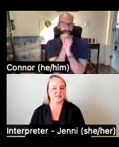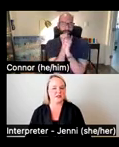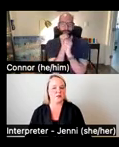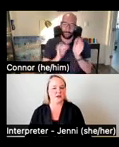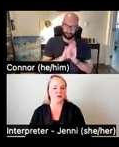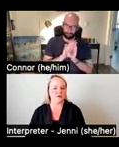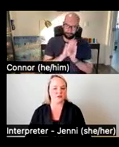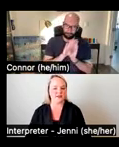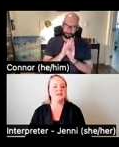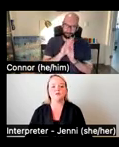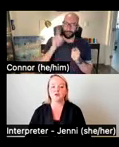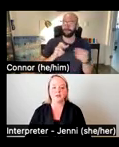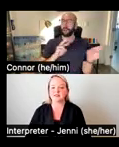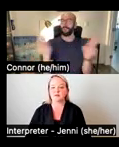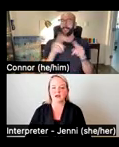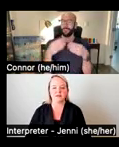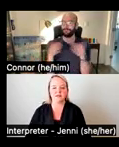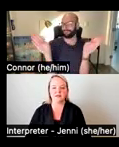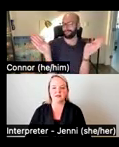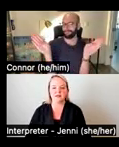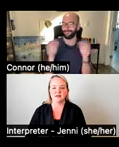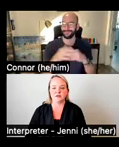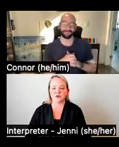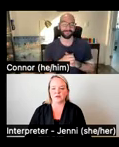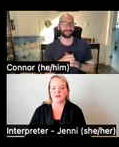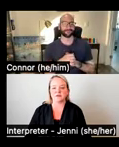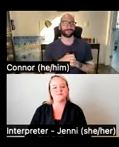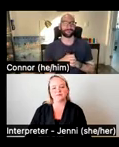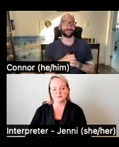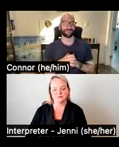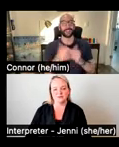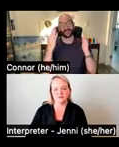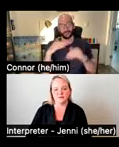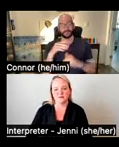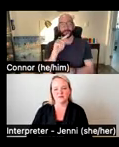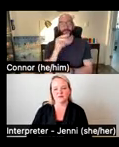to see what you have created, you can make this a private profile.